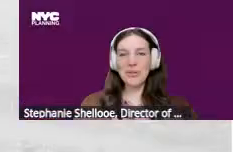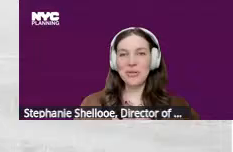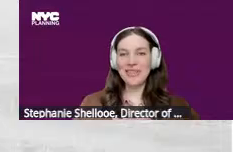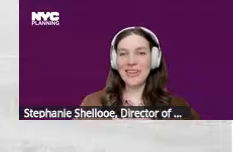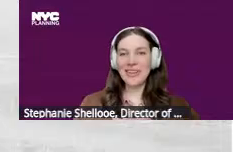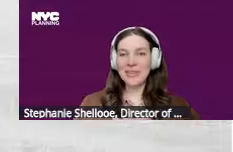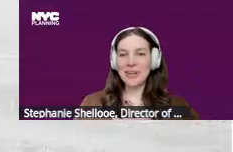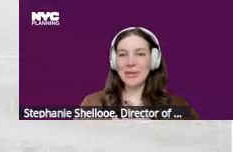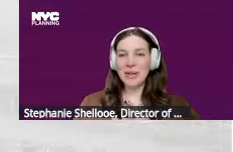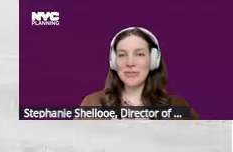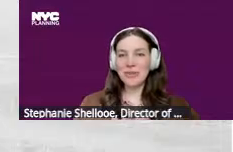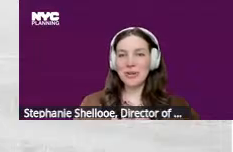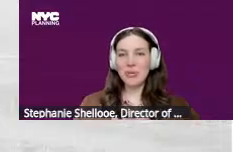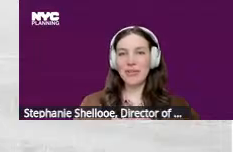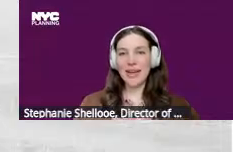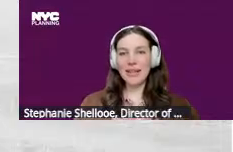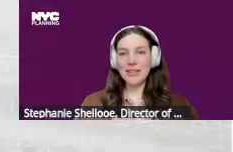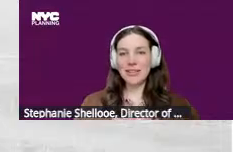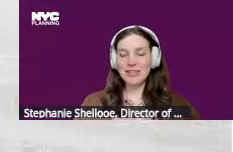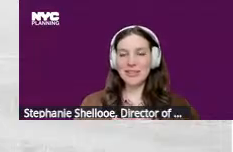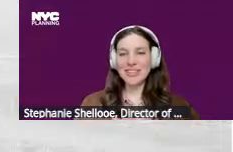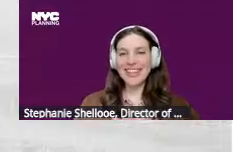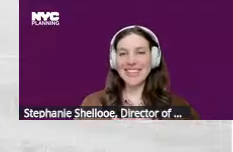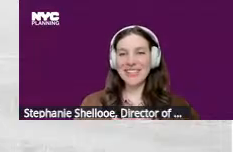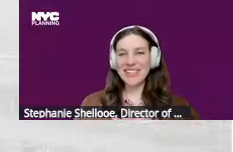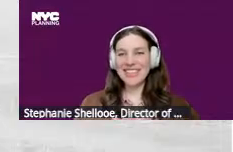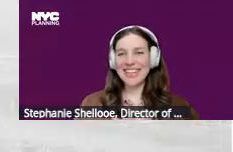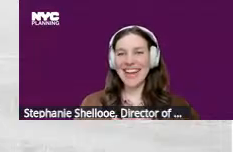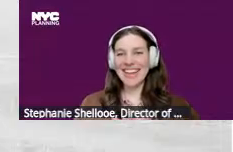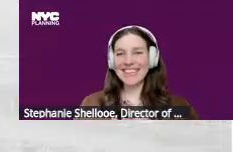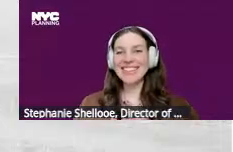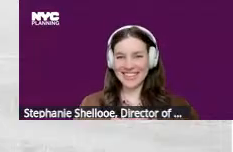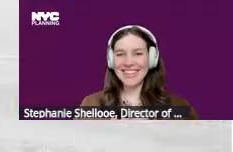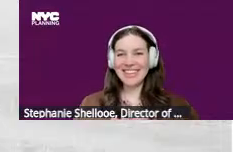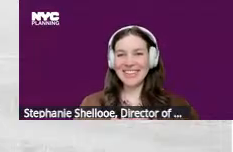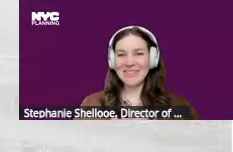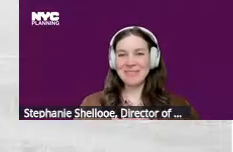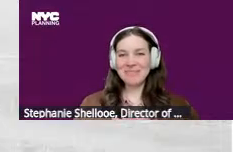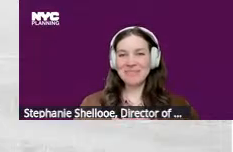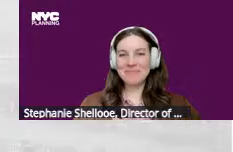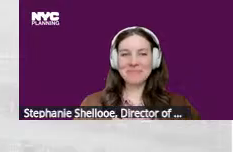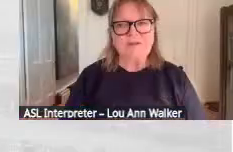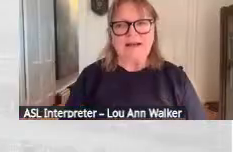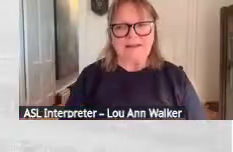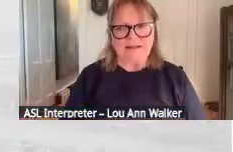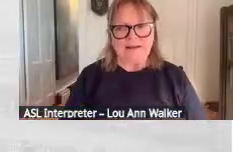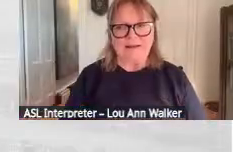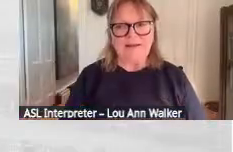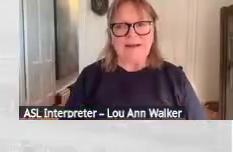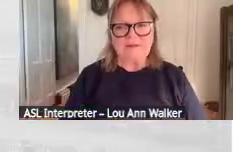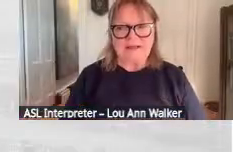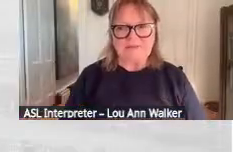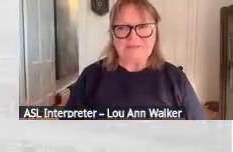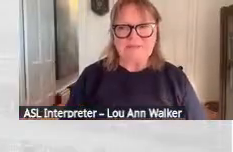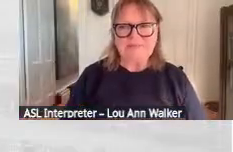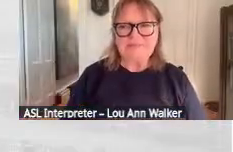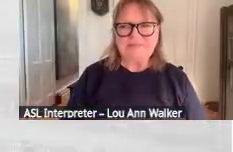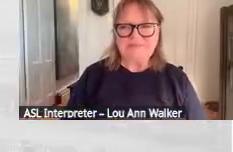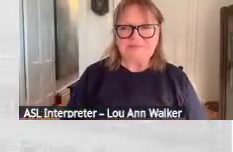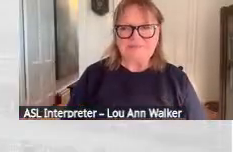Thank you. Thank you very much for That's it. providing your testimony today. Yes, I'm done. I'm